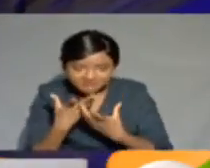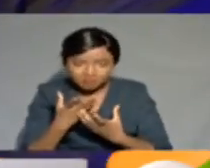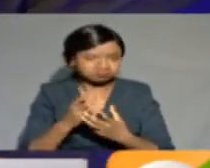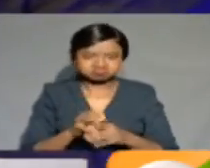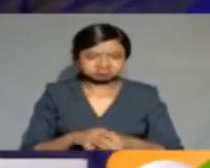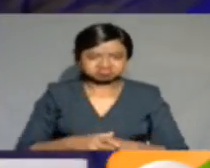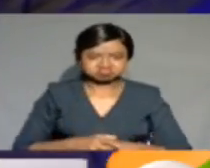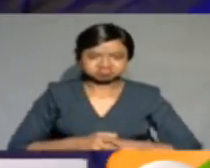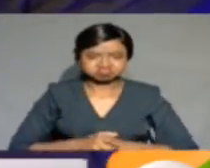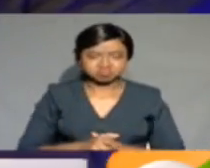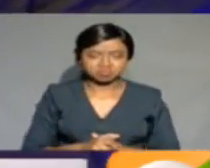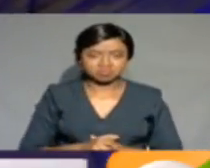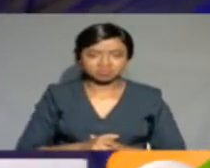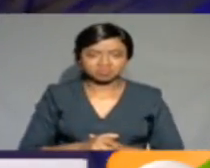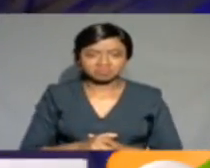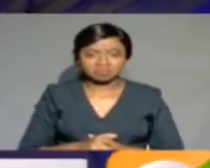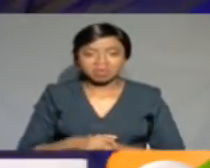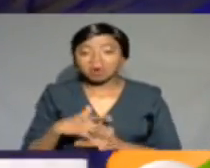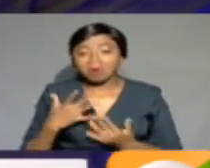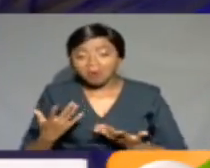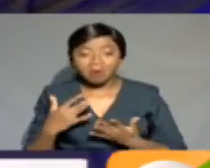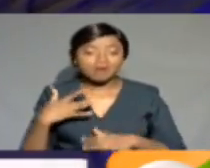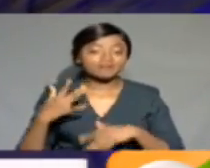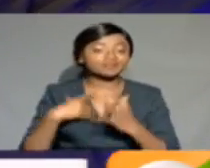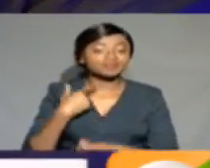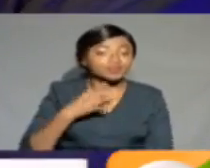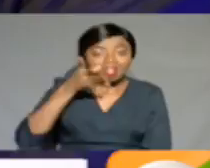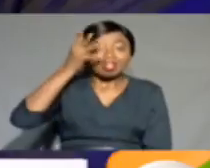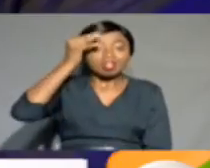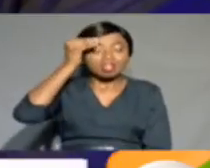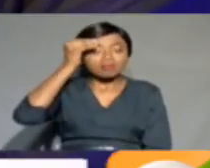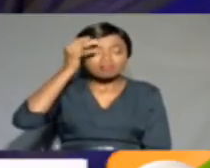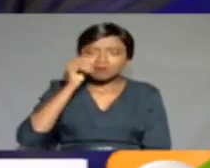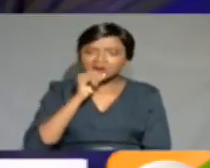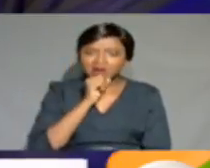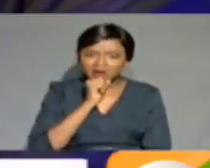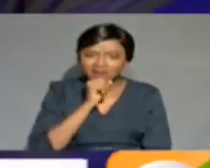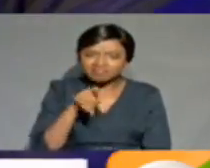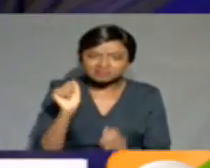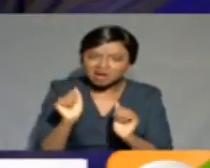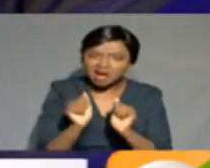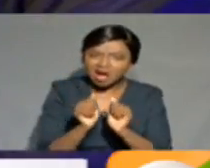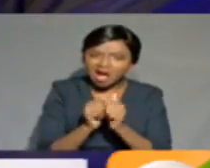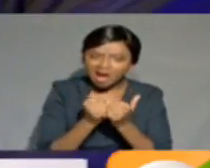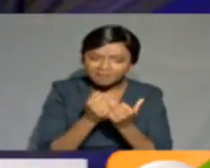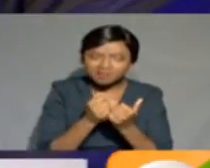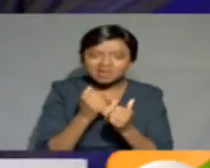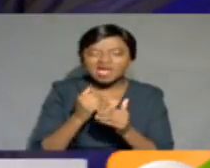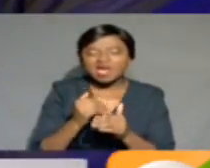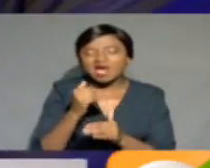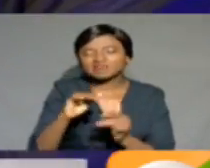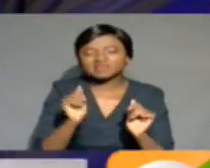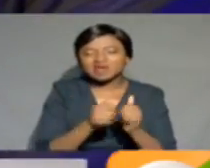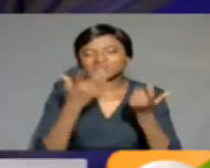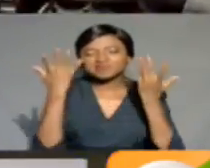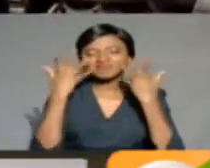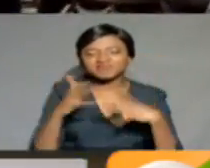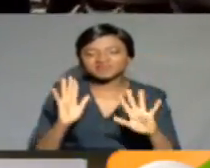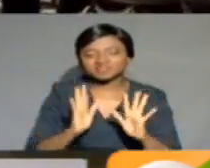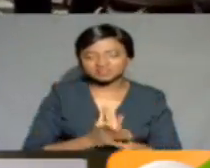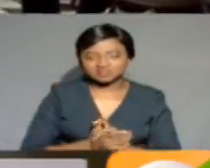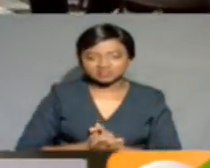Sometimes we get to learn maybe there was an incident and action is taken. Isn't that then a breakdown between the